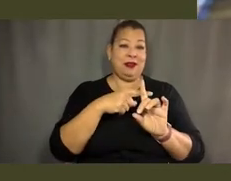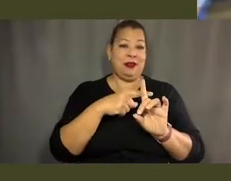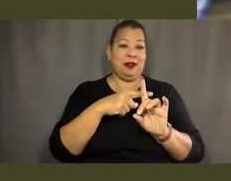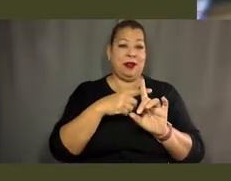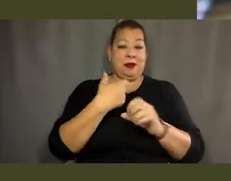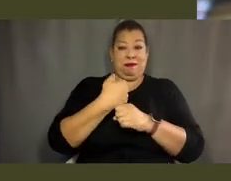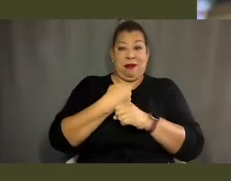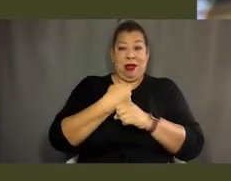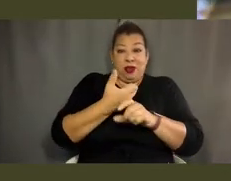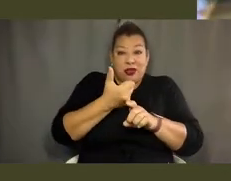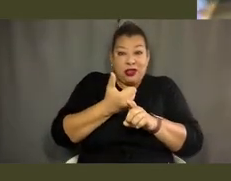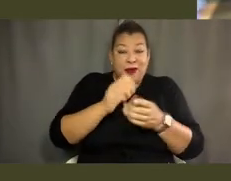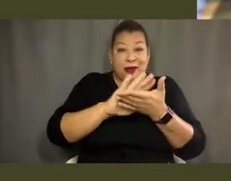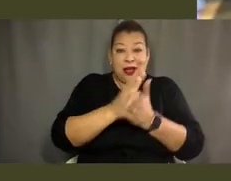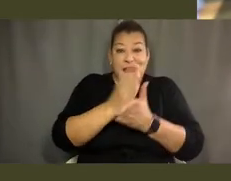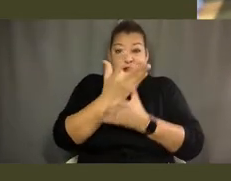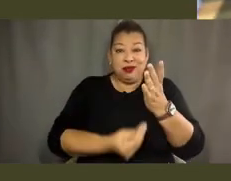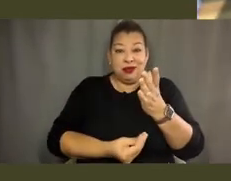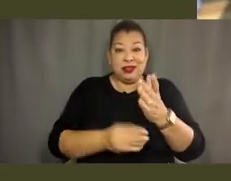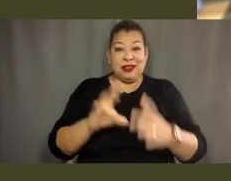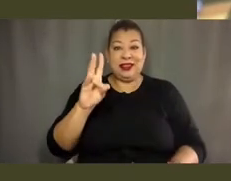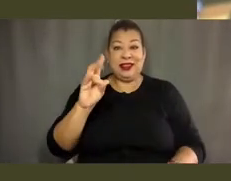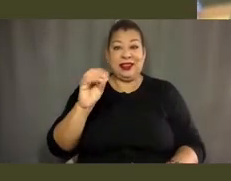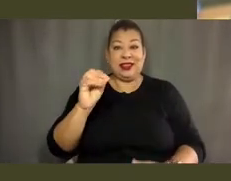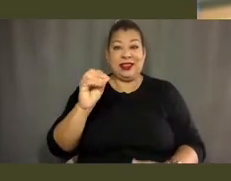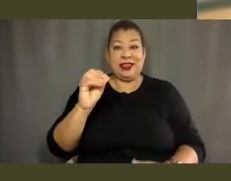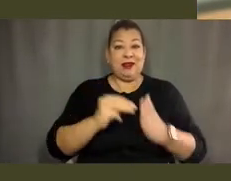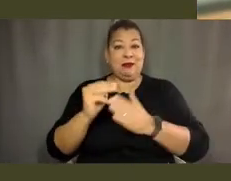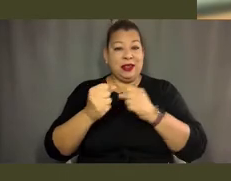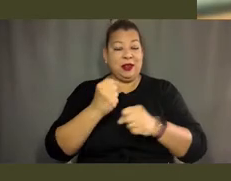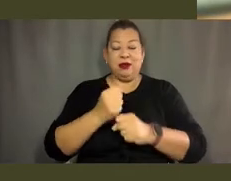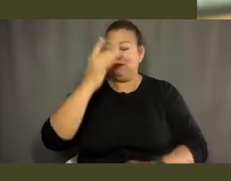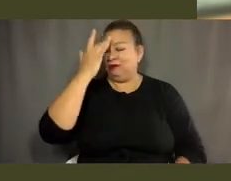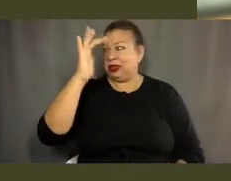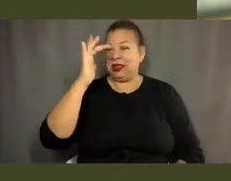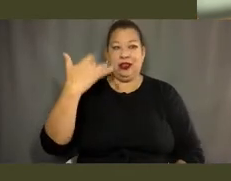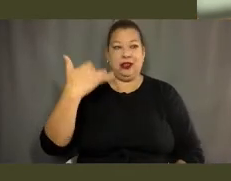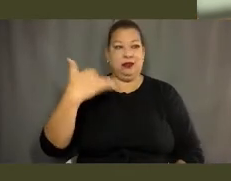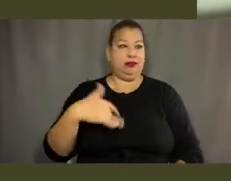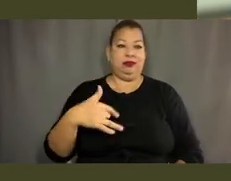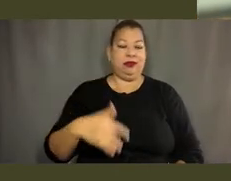70 million years, that's the most ridiculous thing I've ever heard. At least we had an